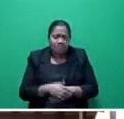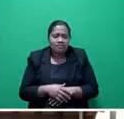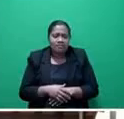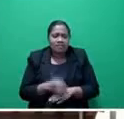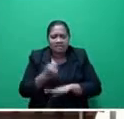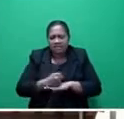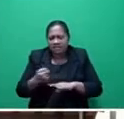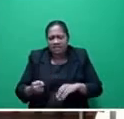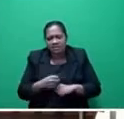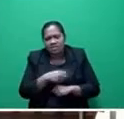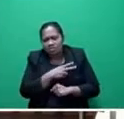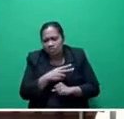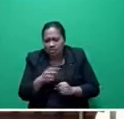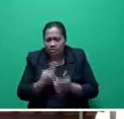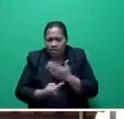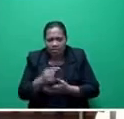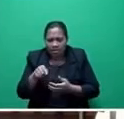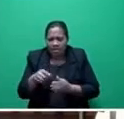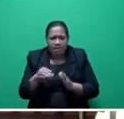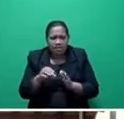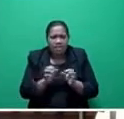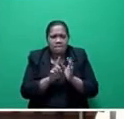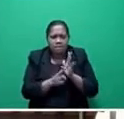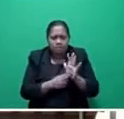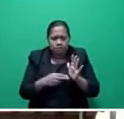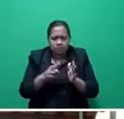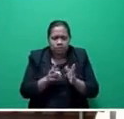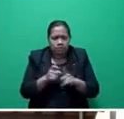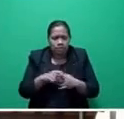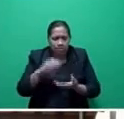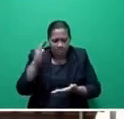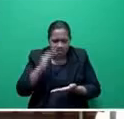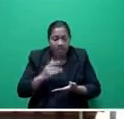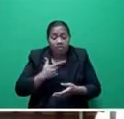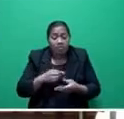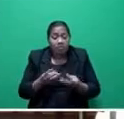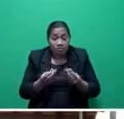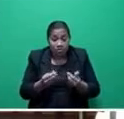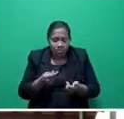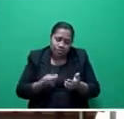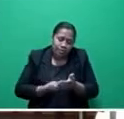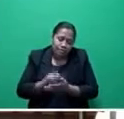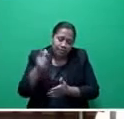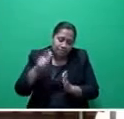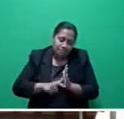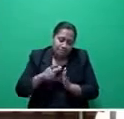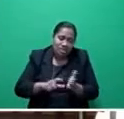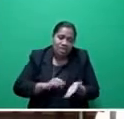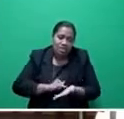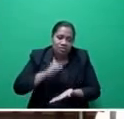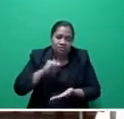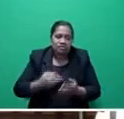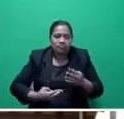securities and the bonds actually have come down, which means because of liquidity, we pay less interest rate in that respect. Thank